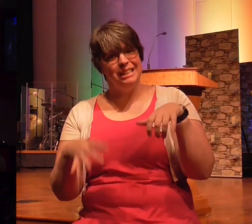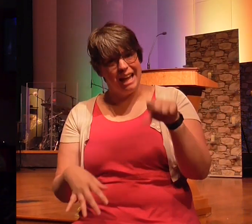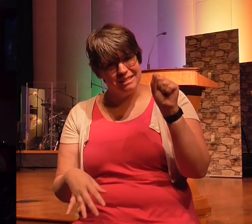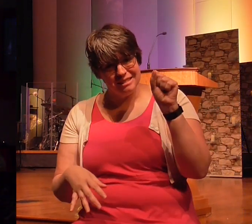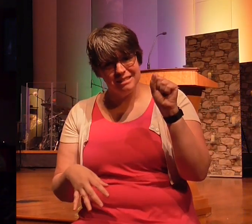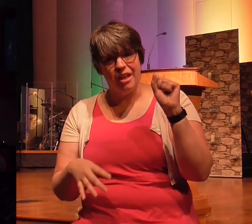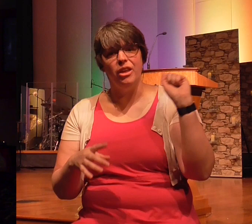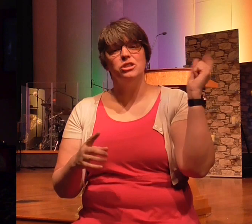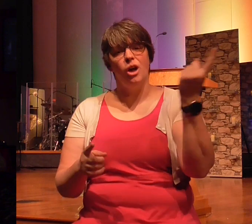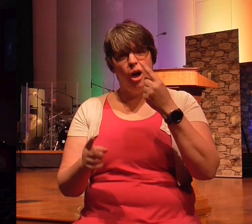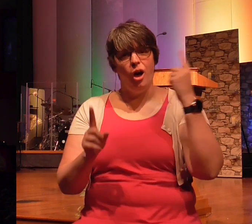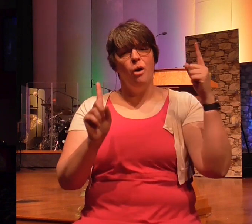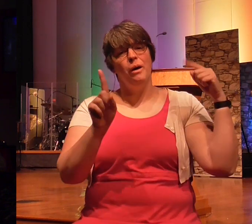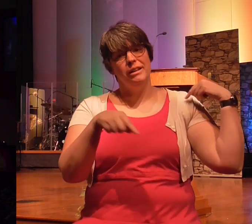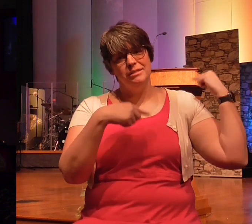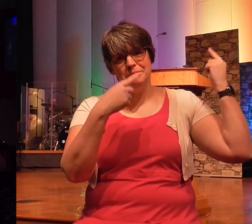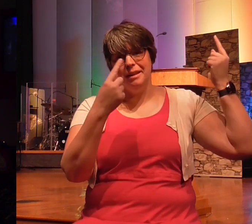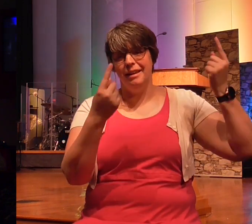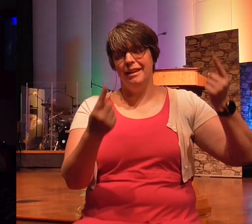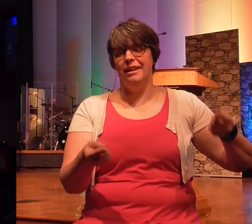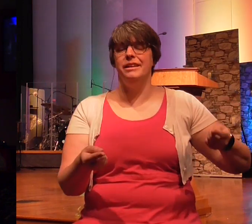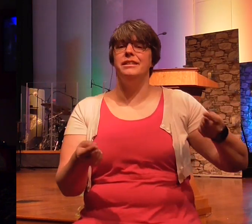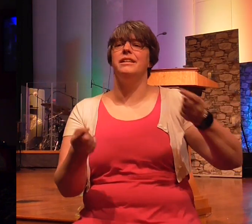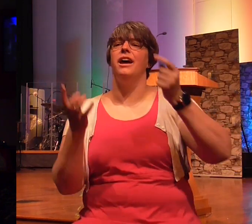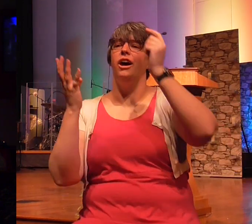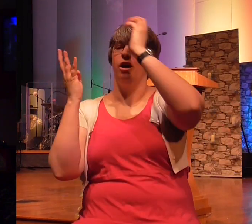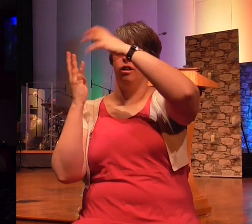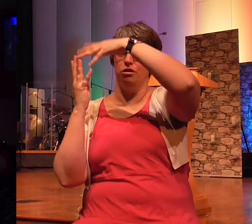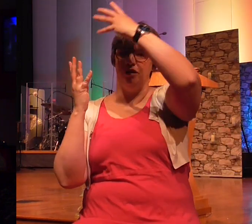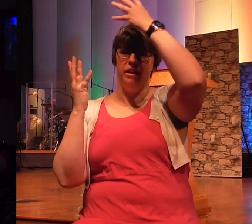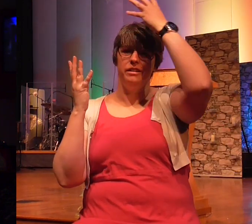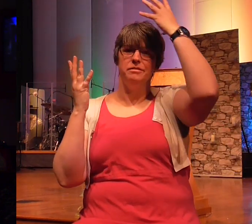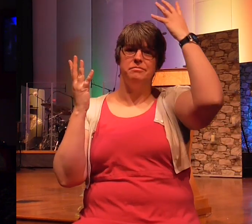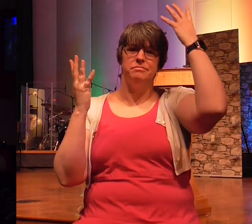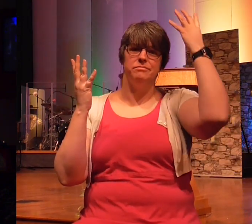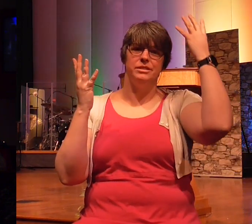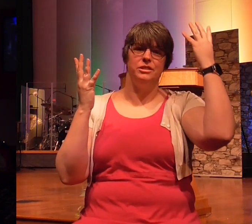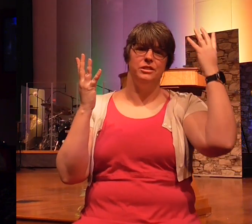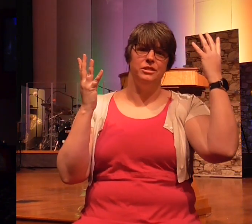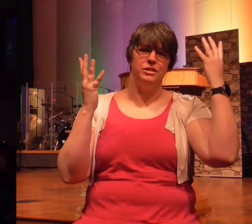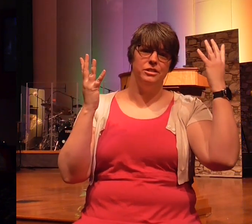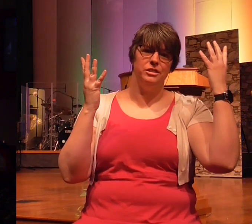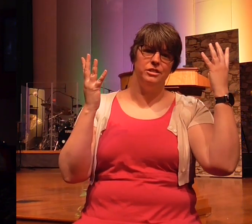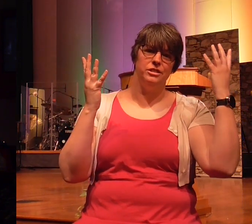Yeah, there's always been a rainbow hanging over